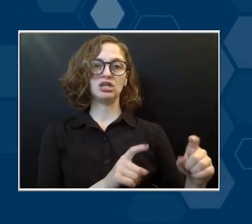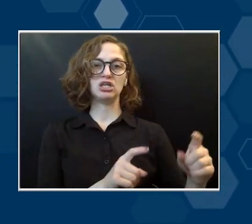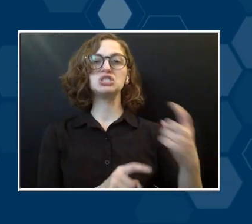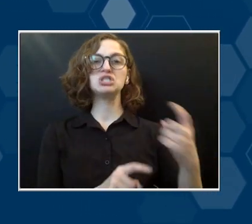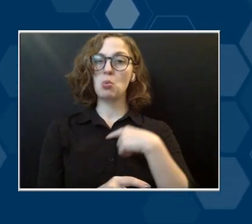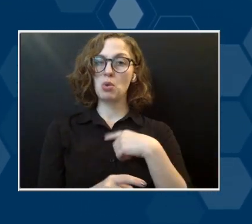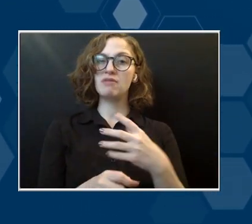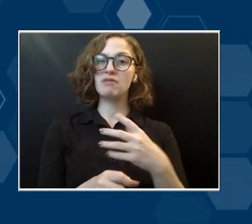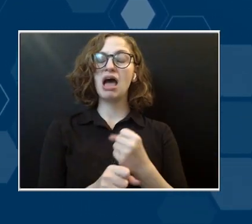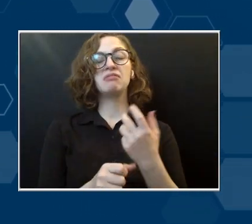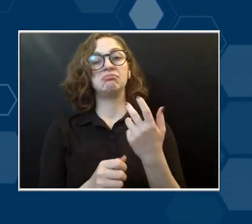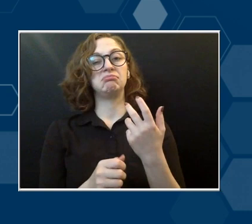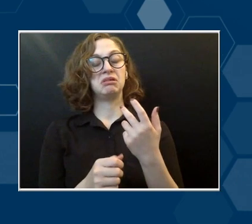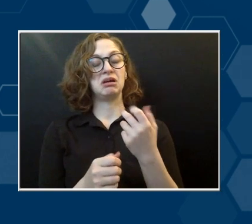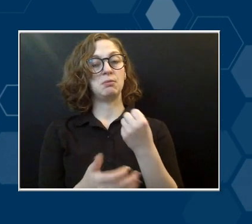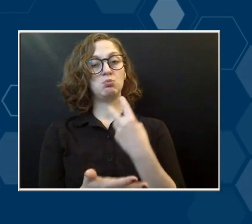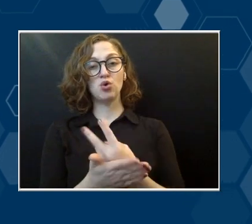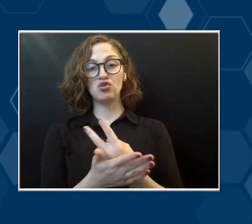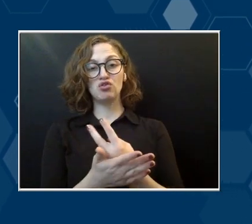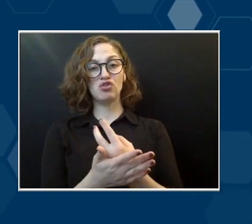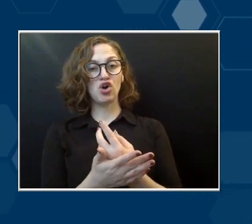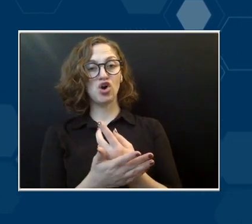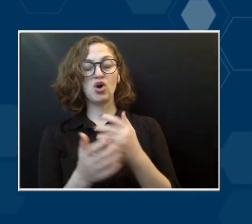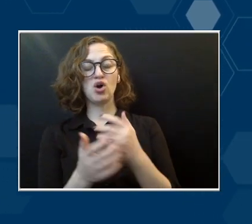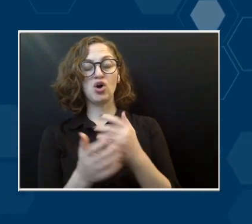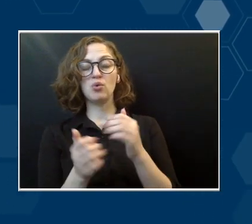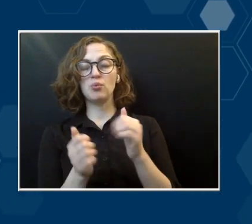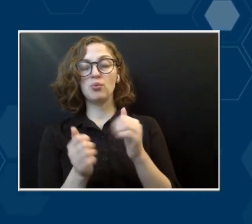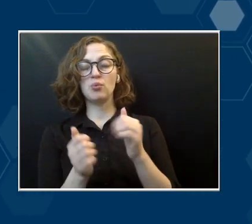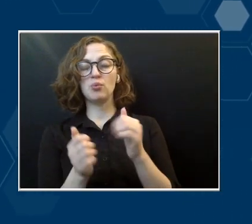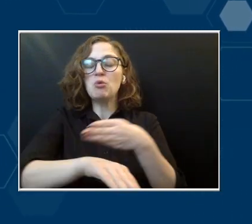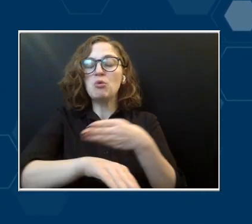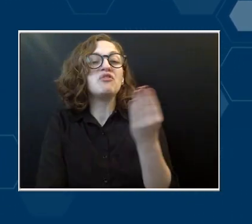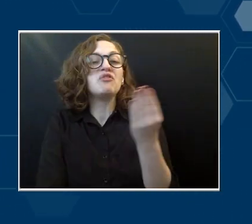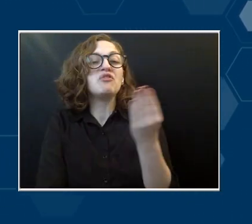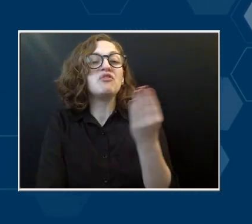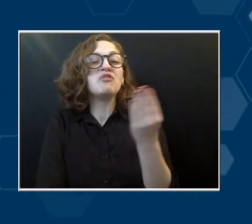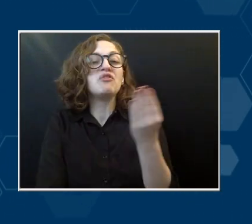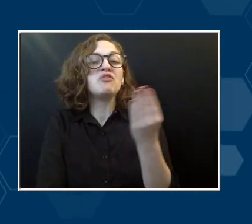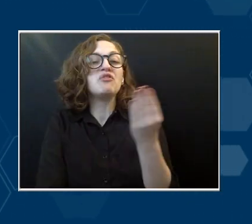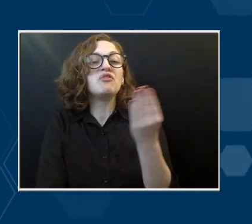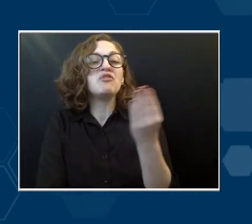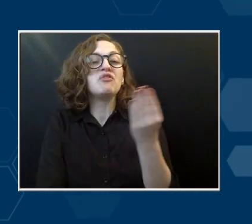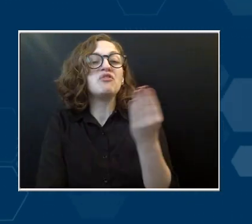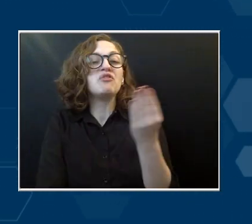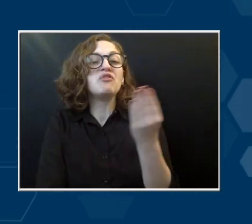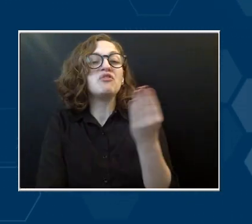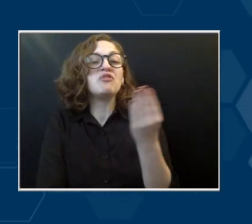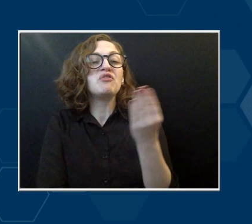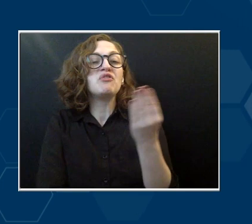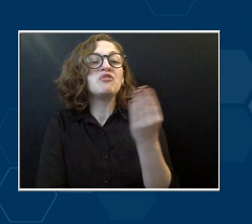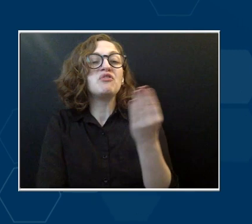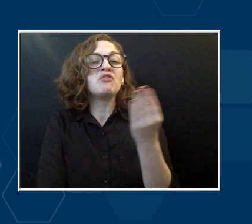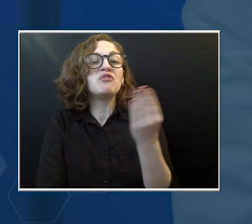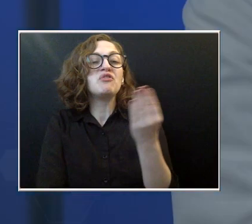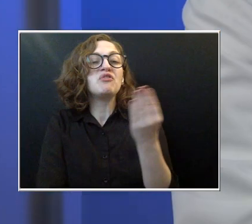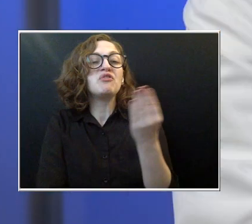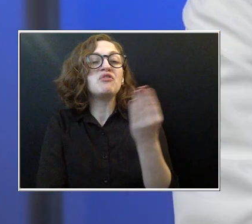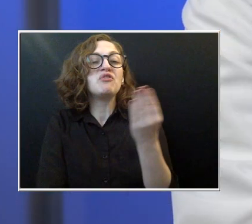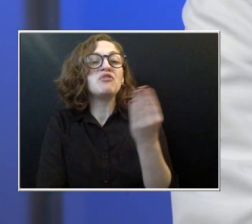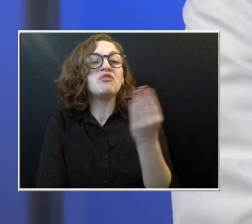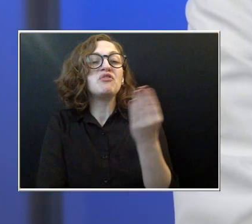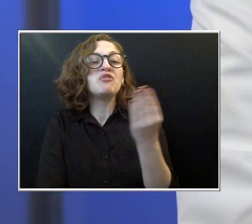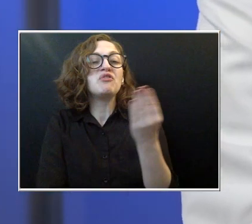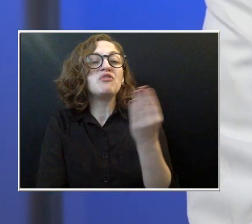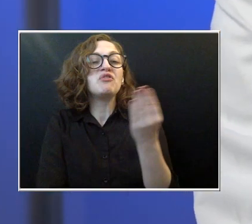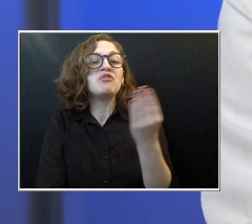an increase as 14 meters, so 45 feet. This is 90 feet, but again on background therapy. So it's one of the ways